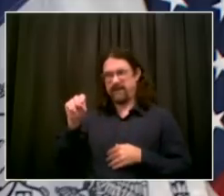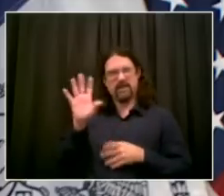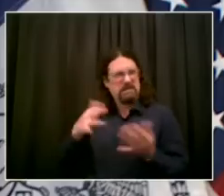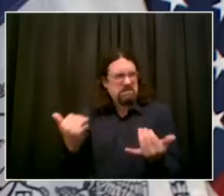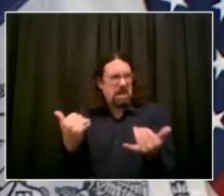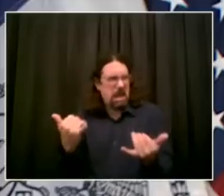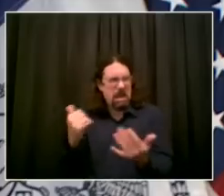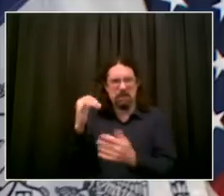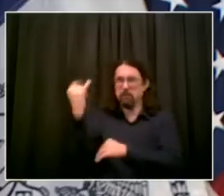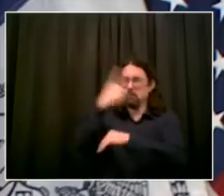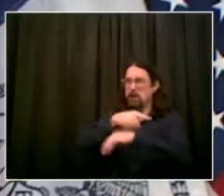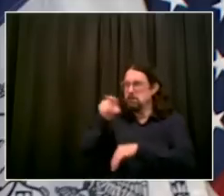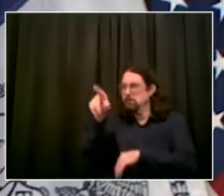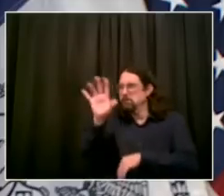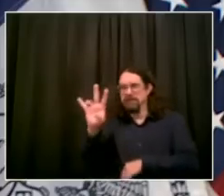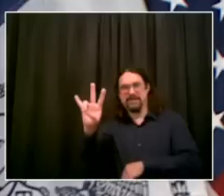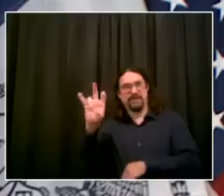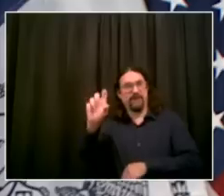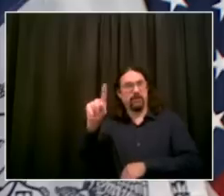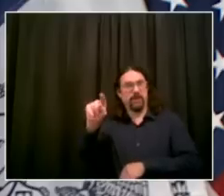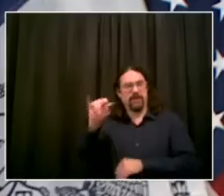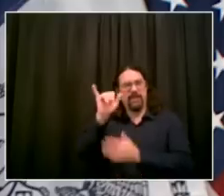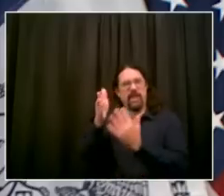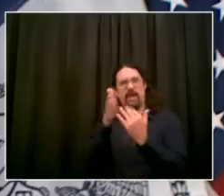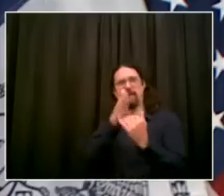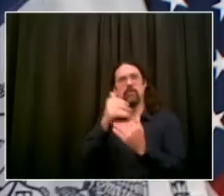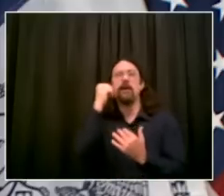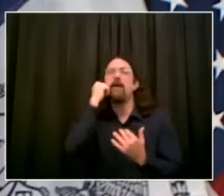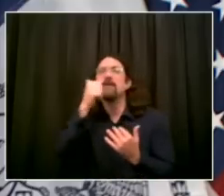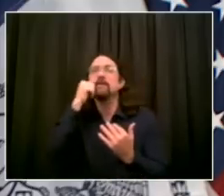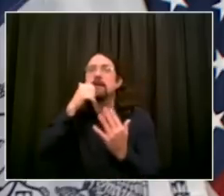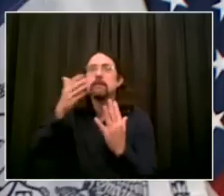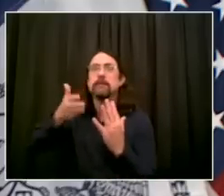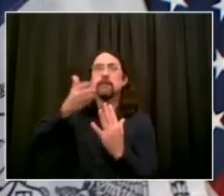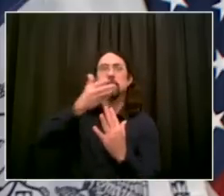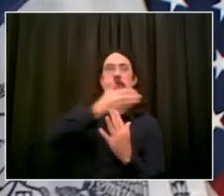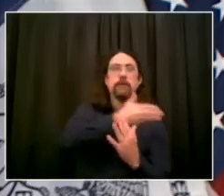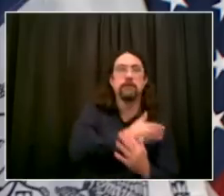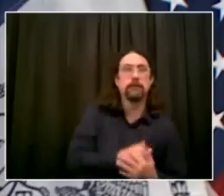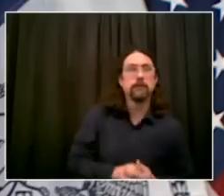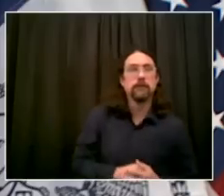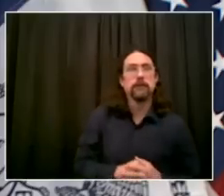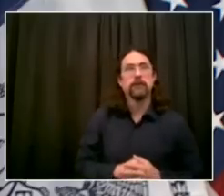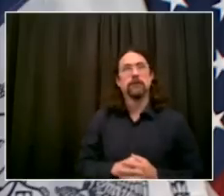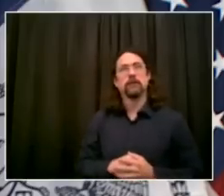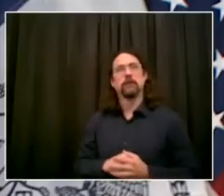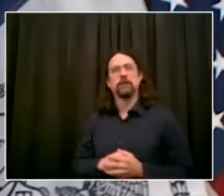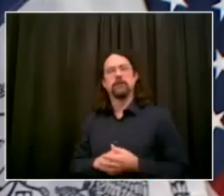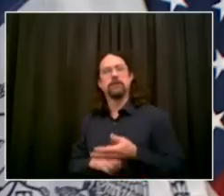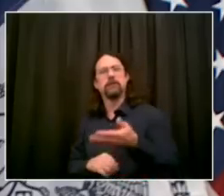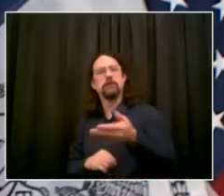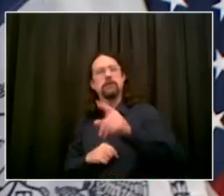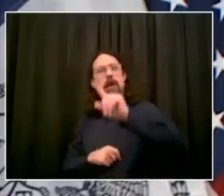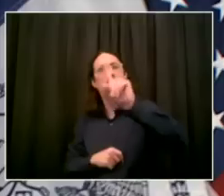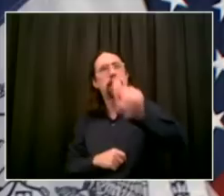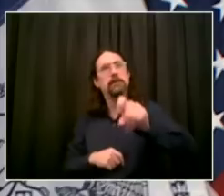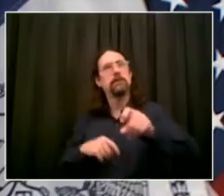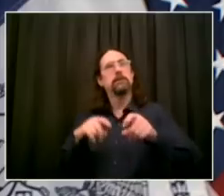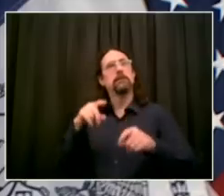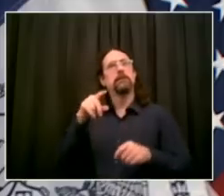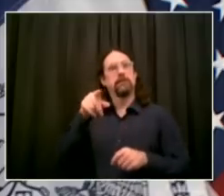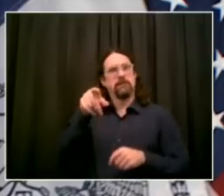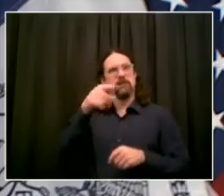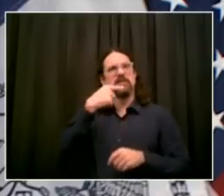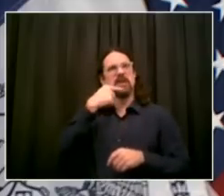simplest explanation, and then Dr. Varma and Dr. Choksi can jump in. You see three measures now that we're talking